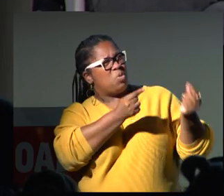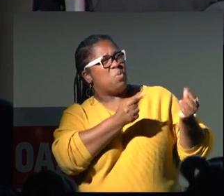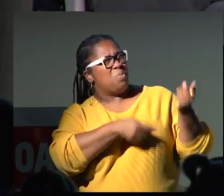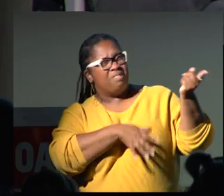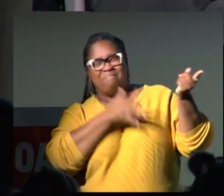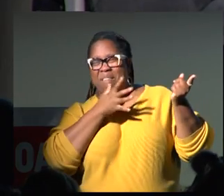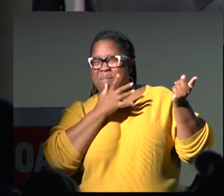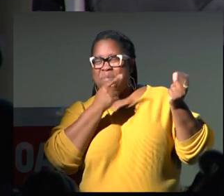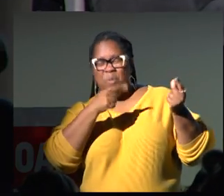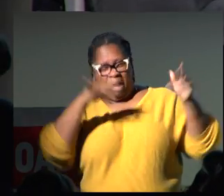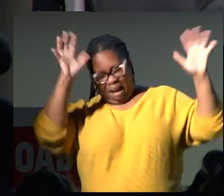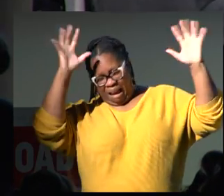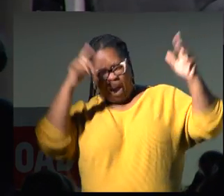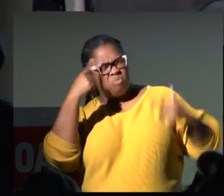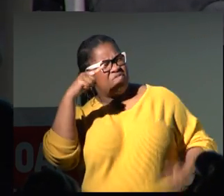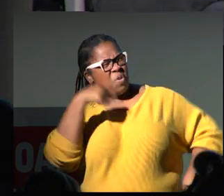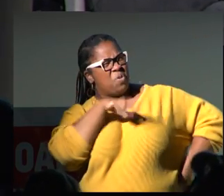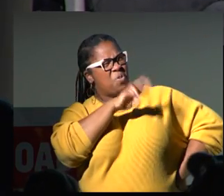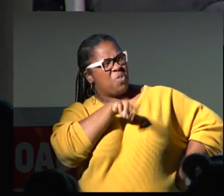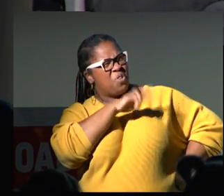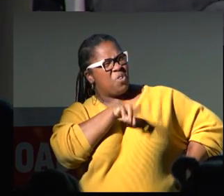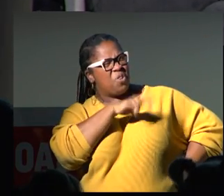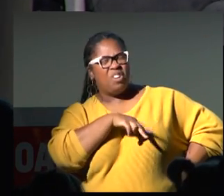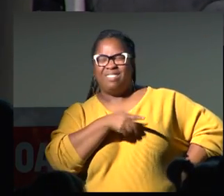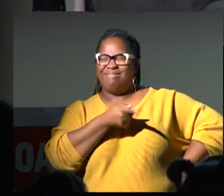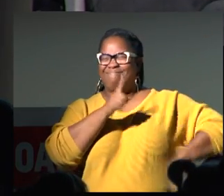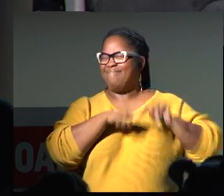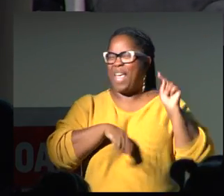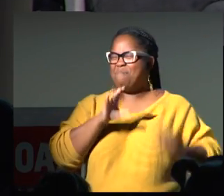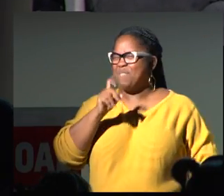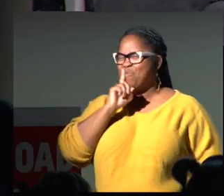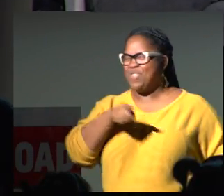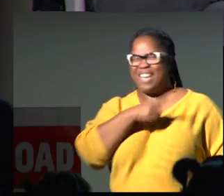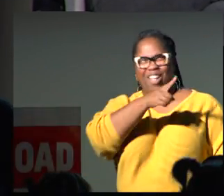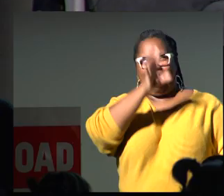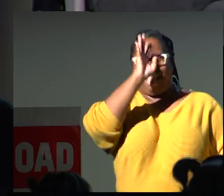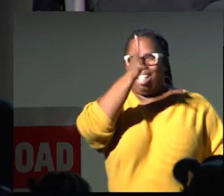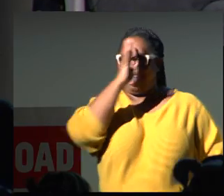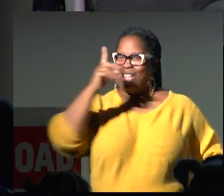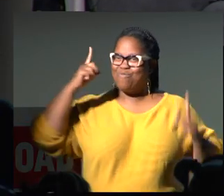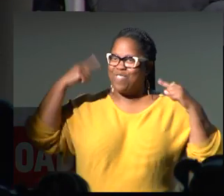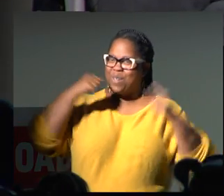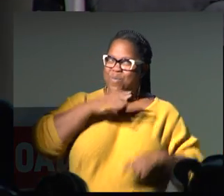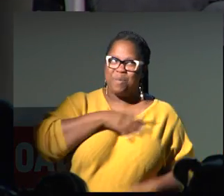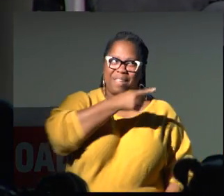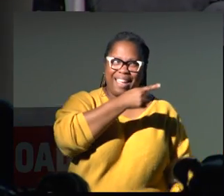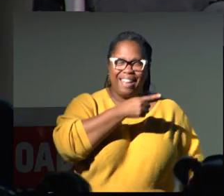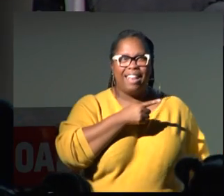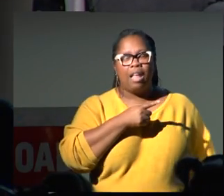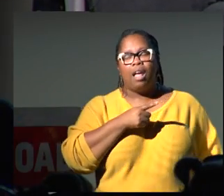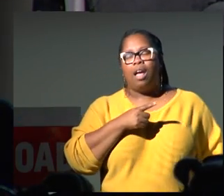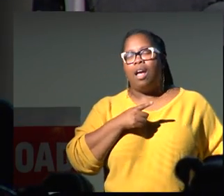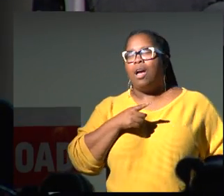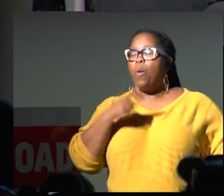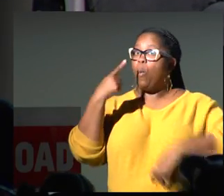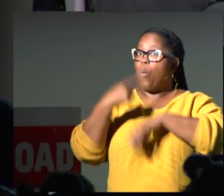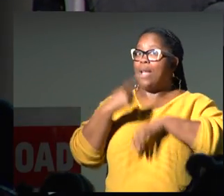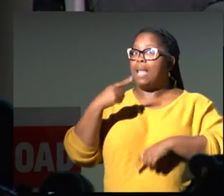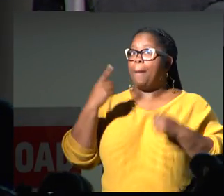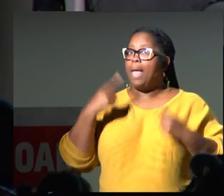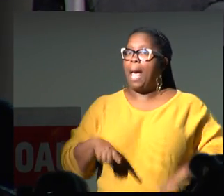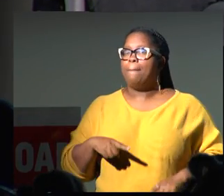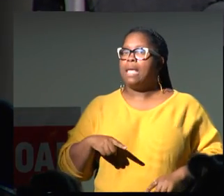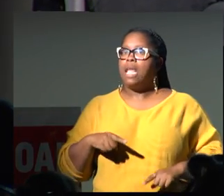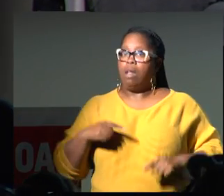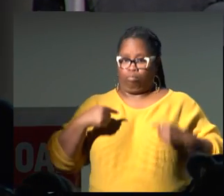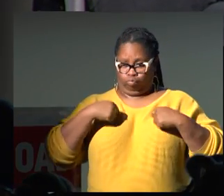What's this can't be real. I mean, this woman acting crazy like this. And she was, then one time, I didn't